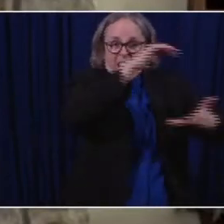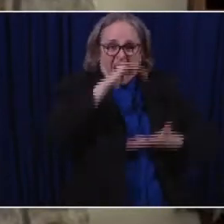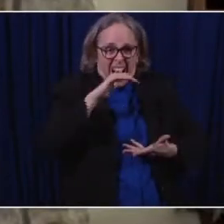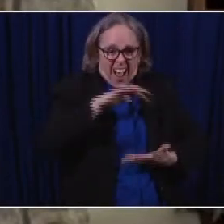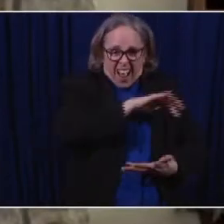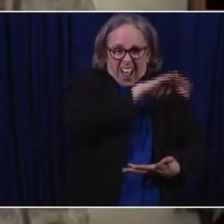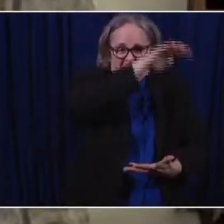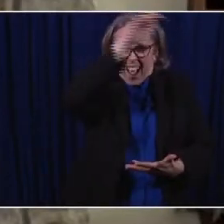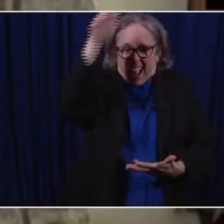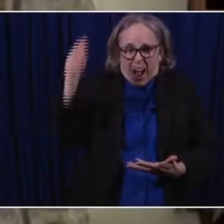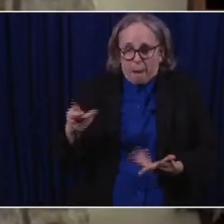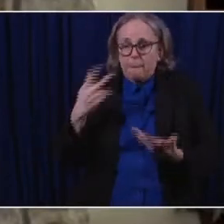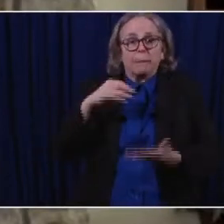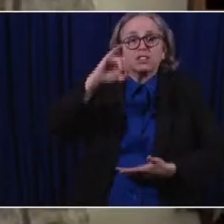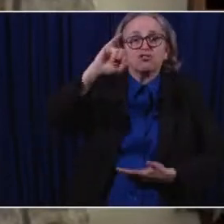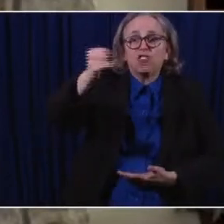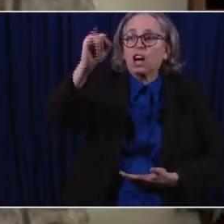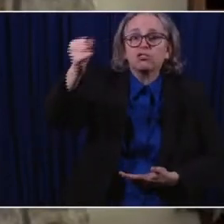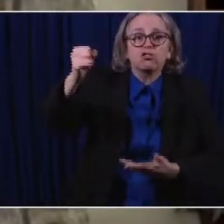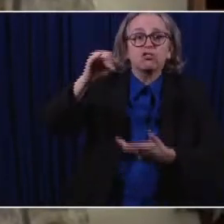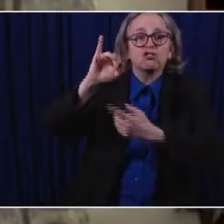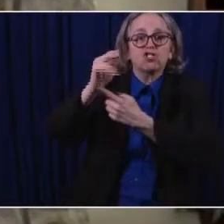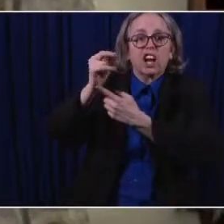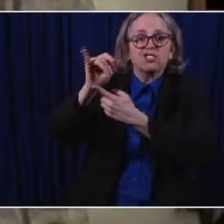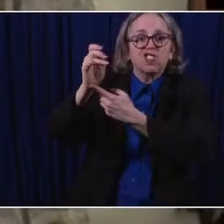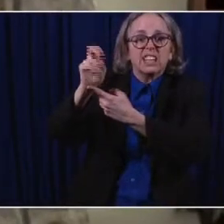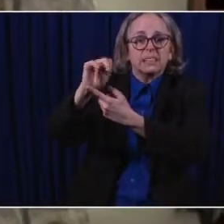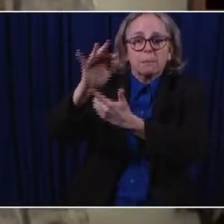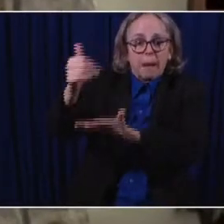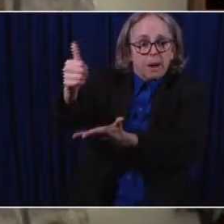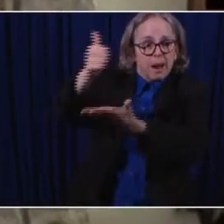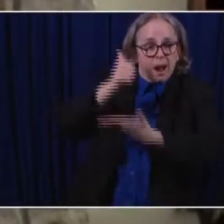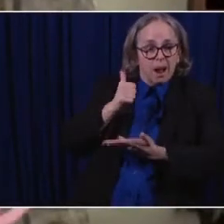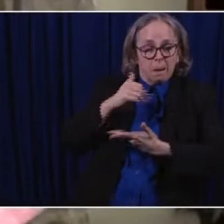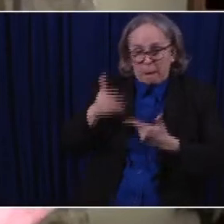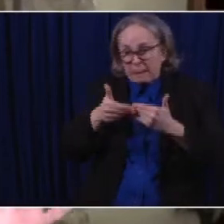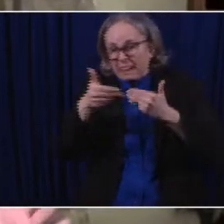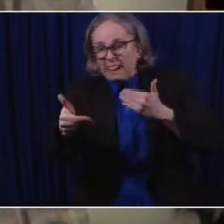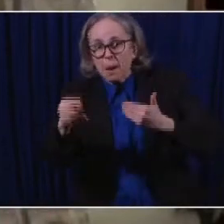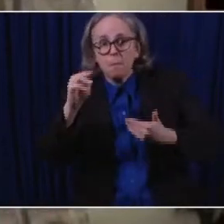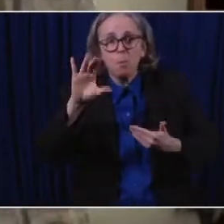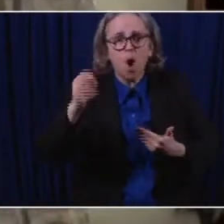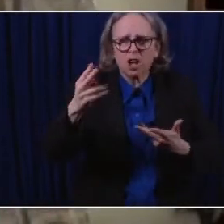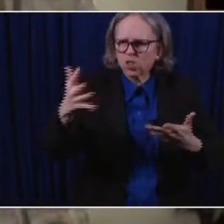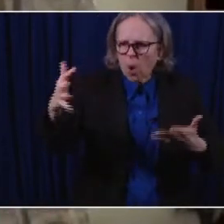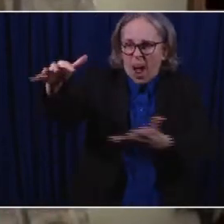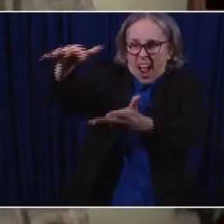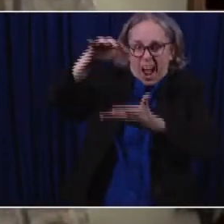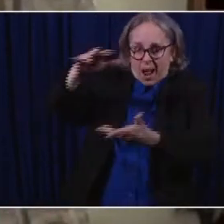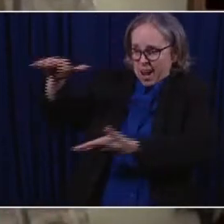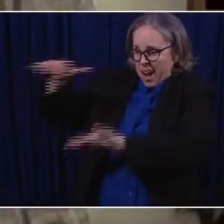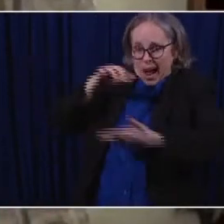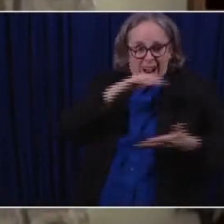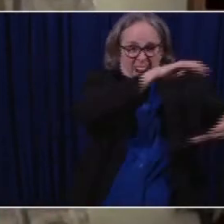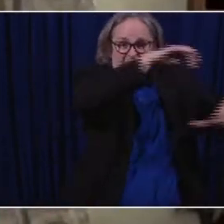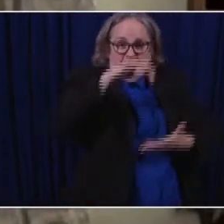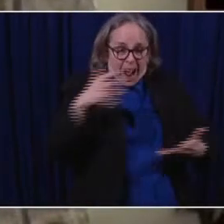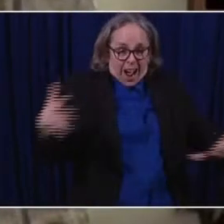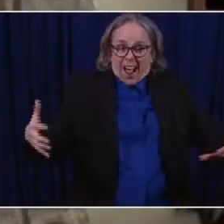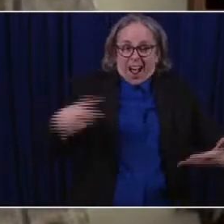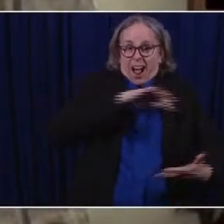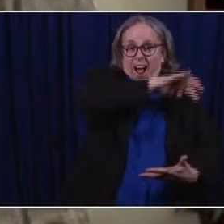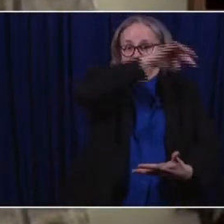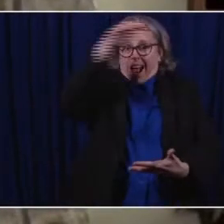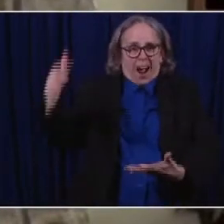in March, maybe even before. And so that's going to continue to go out. And we're going to watch the